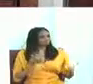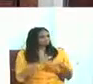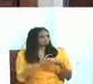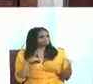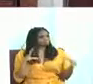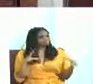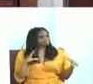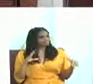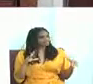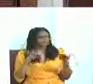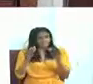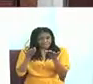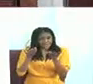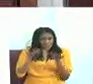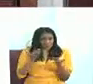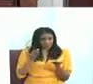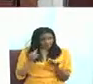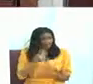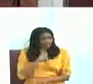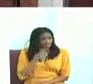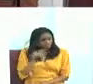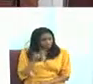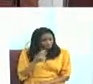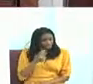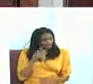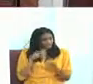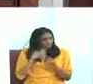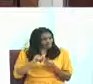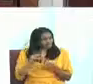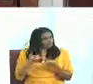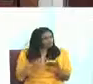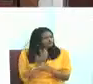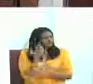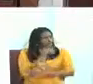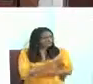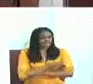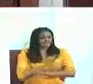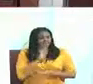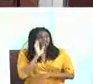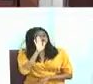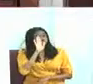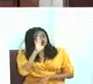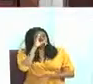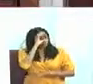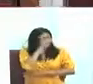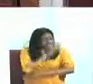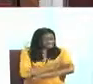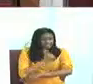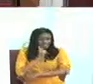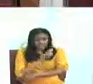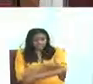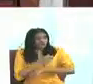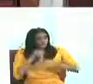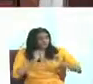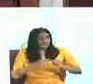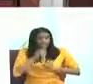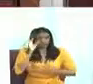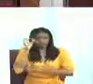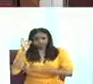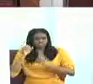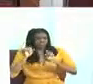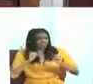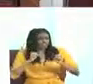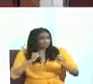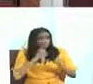Bring us to that new day, that your sons and your daughters may prophesy, and your young men and your young women will